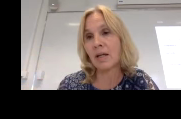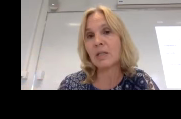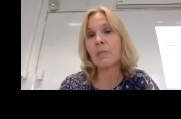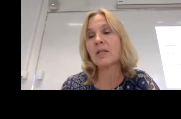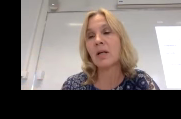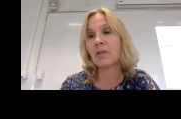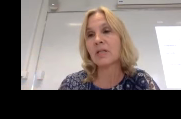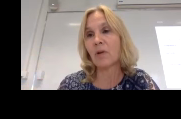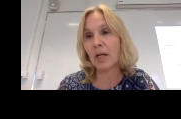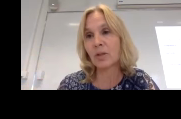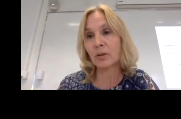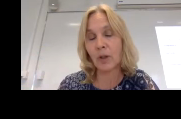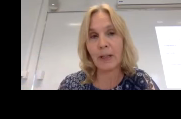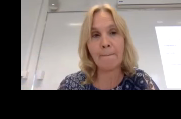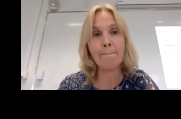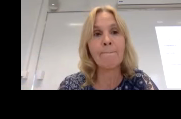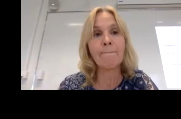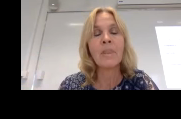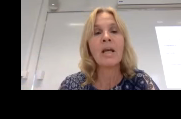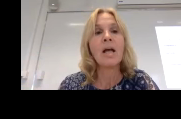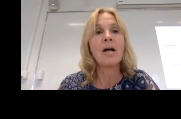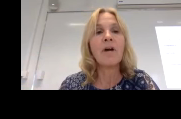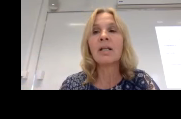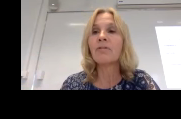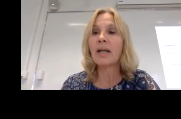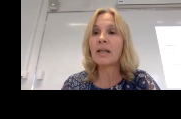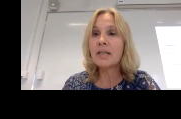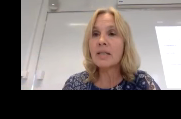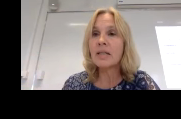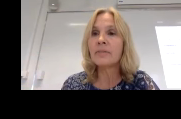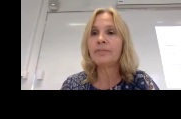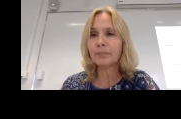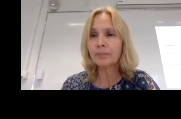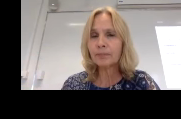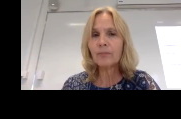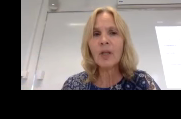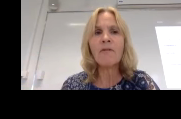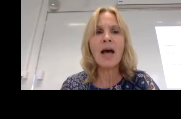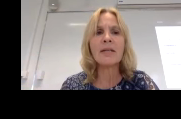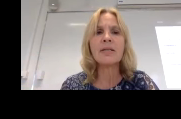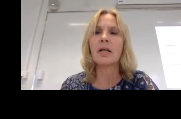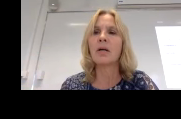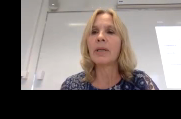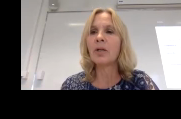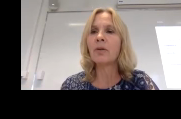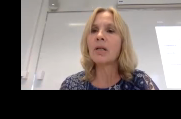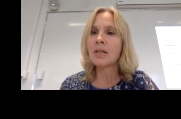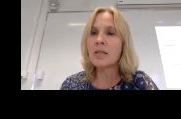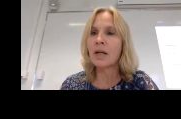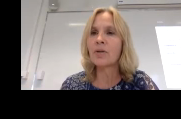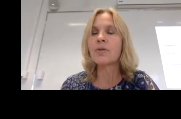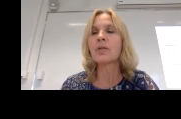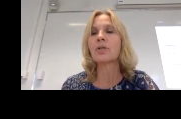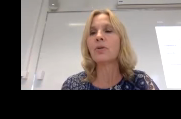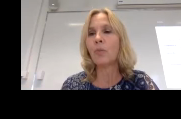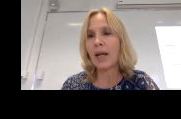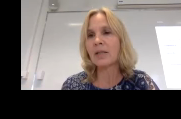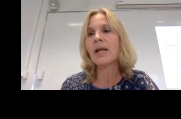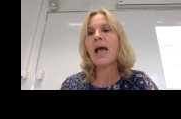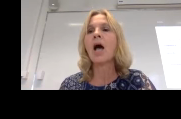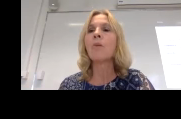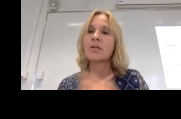ASL signs based on this phonological coding. And finally, for iconicity, we've asked hearing non-signers